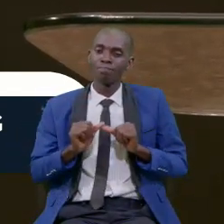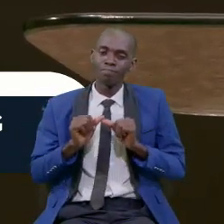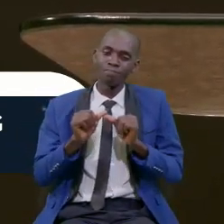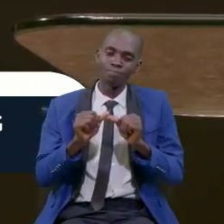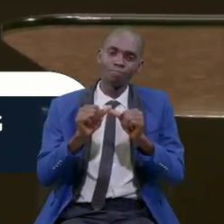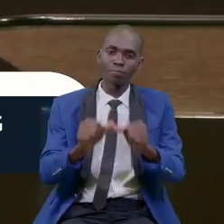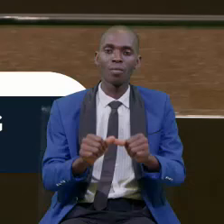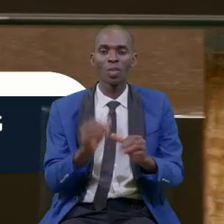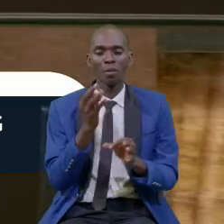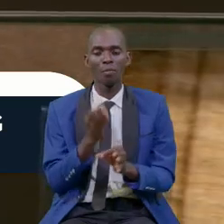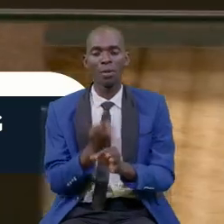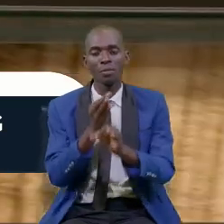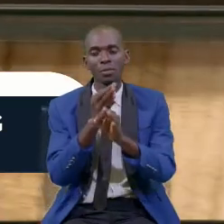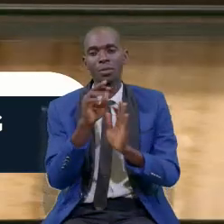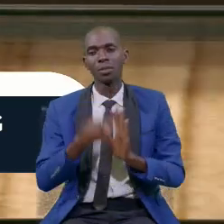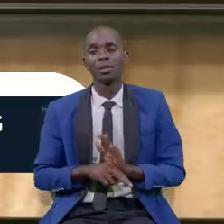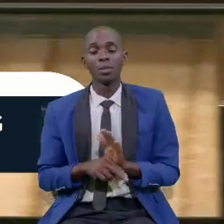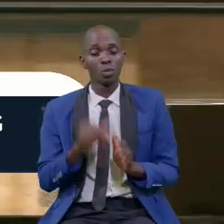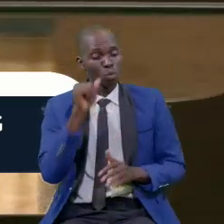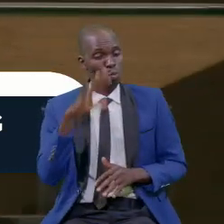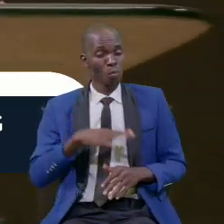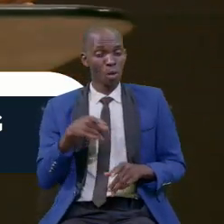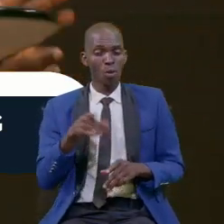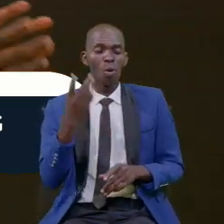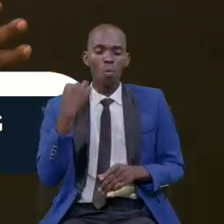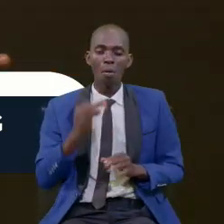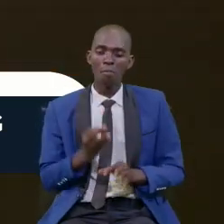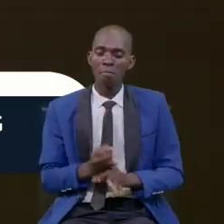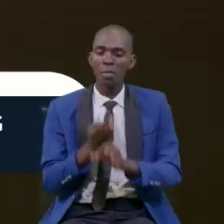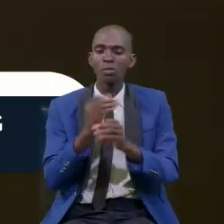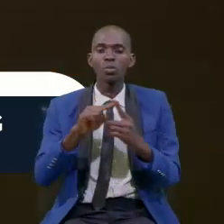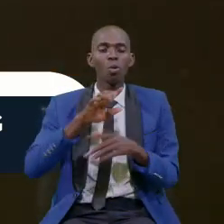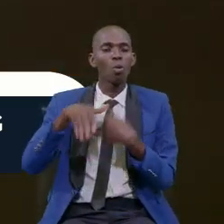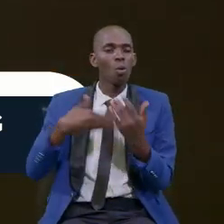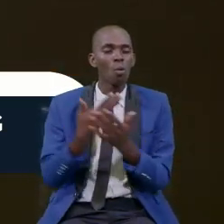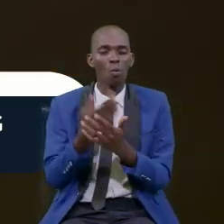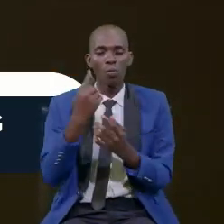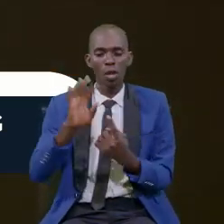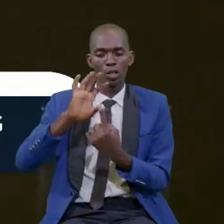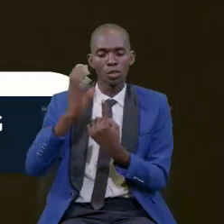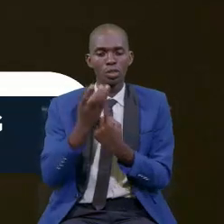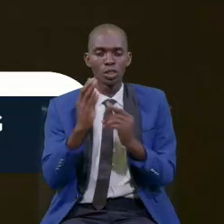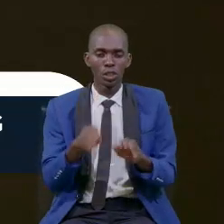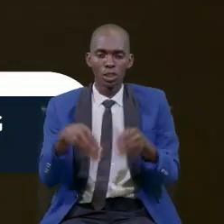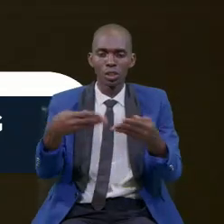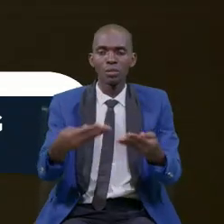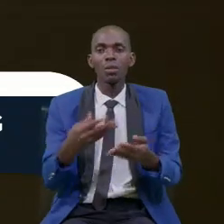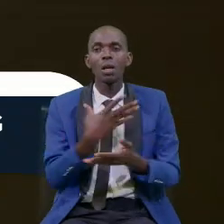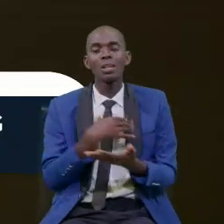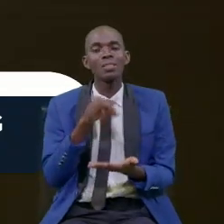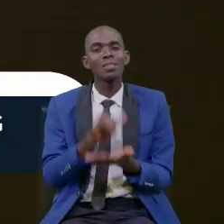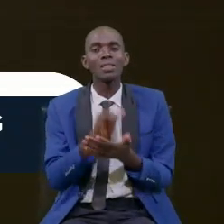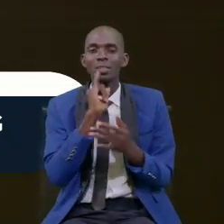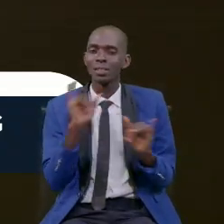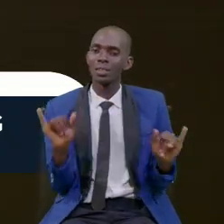persevering faithfulness. She was faithful to all the conditions that were given. And that's the same thing we